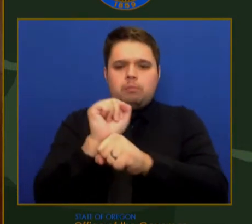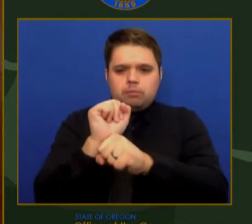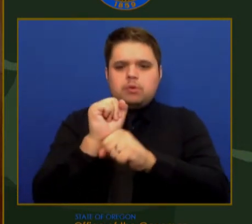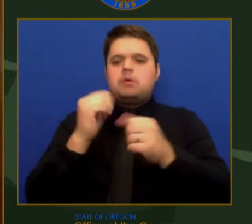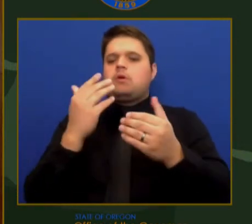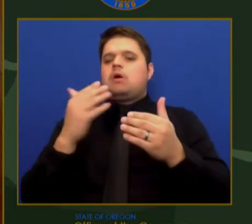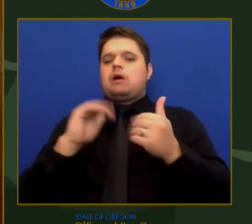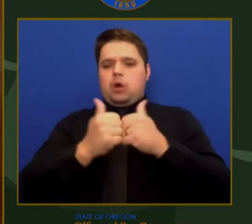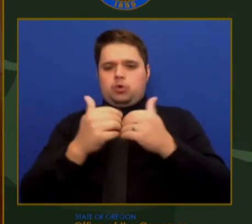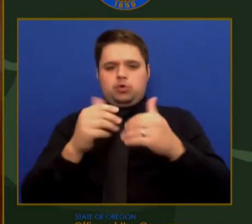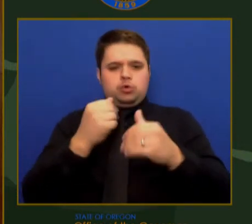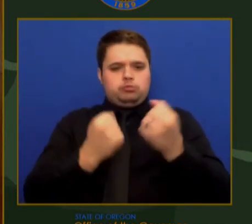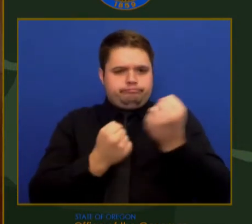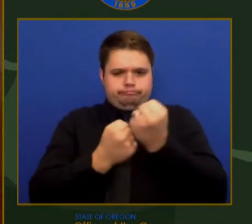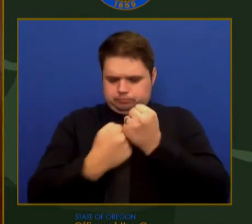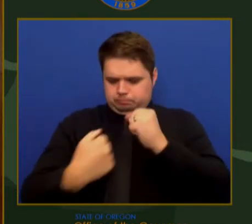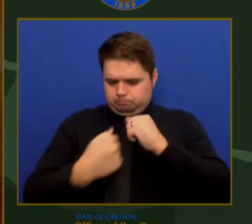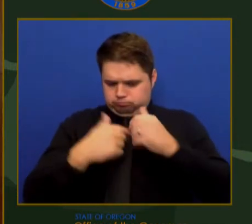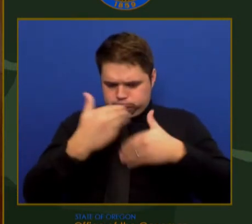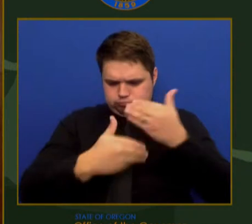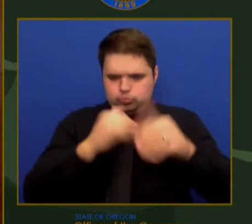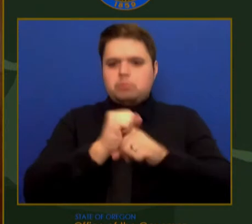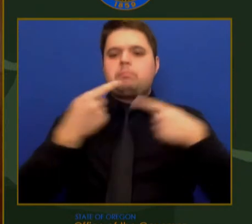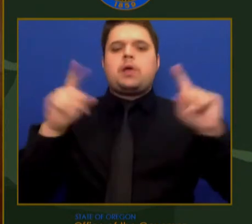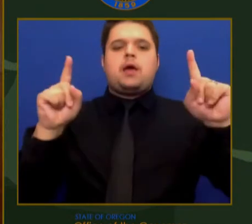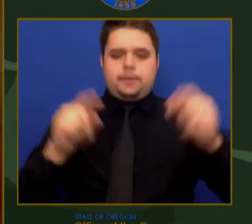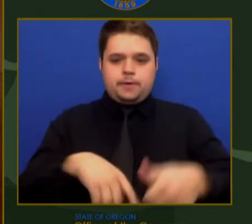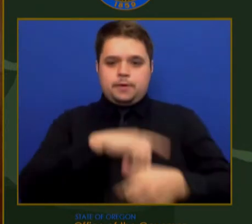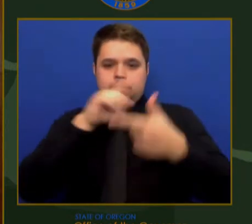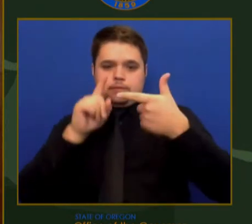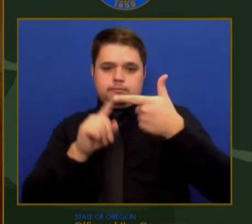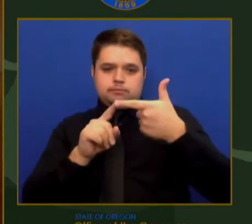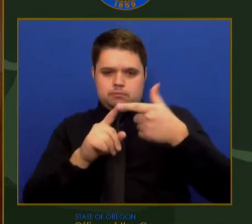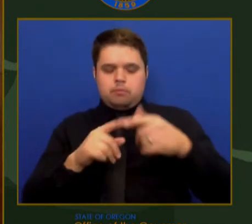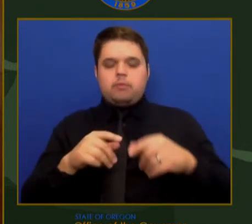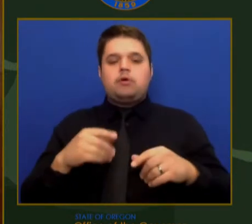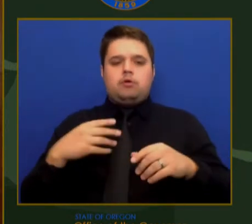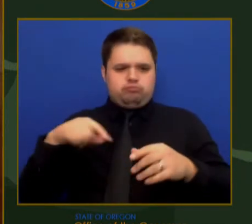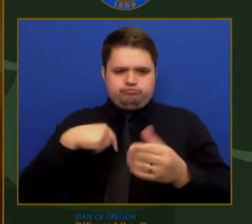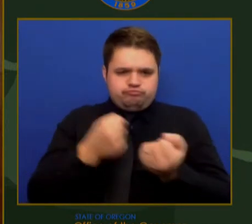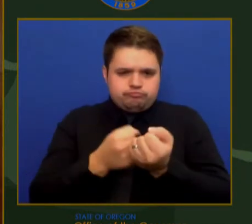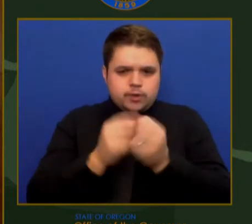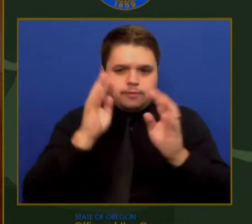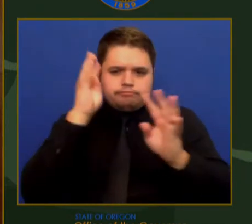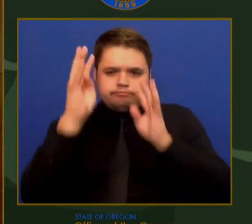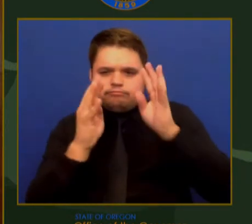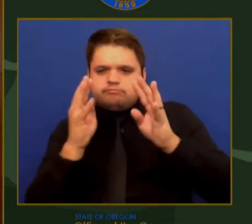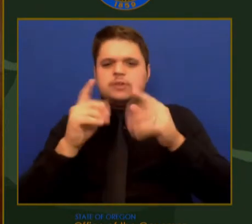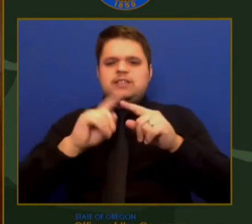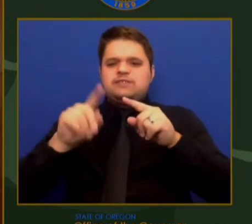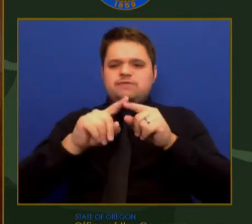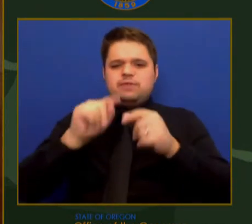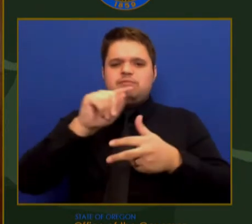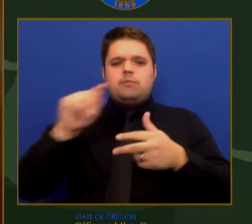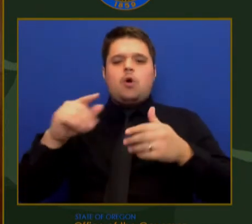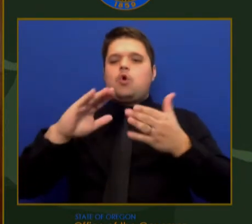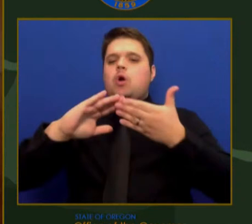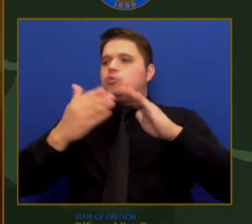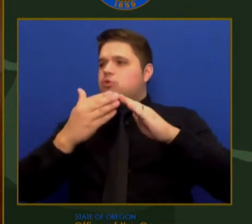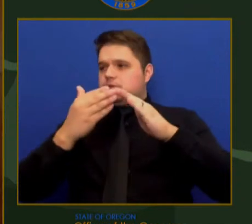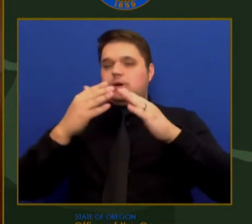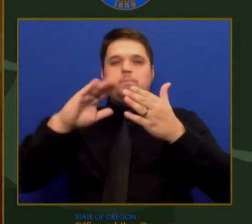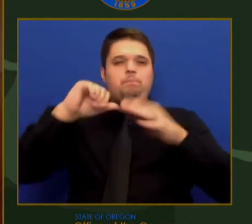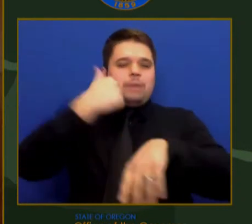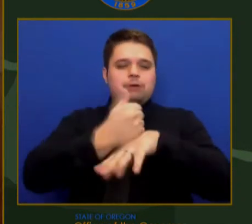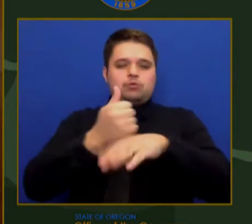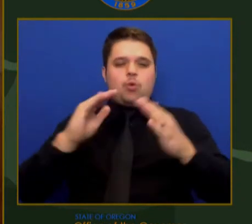Second, we will drive innovation through flexible grants to community-based organizations that uniquely target